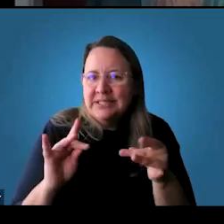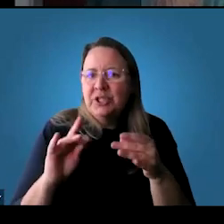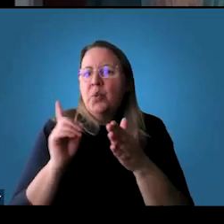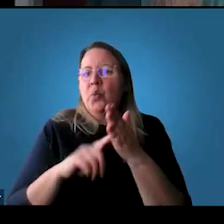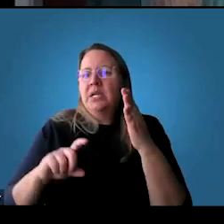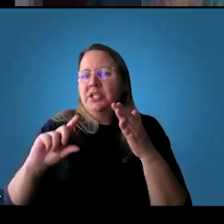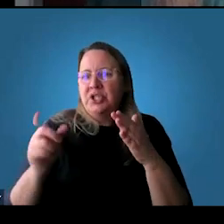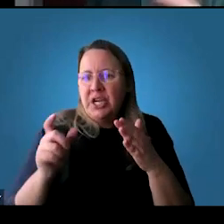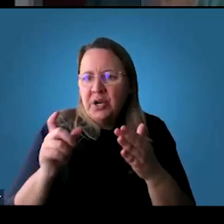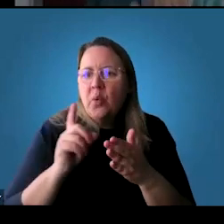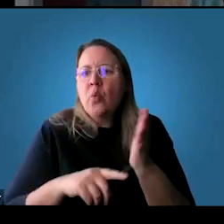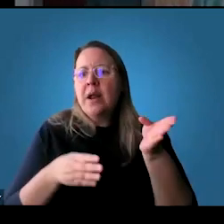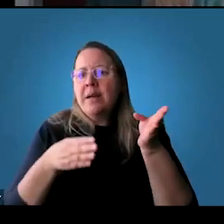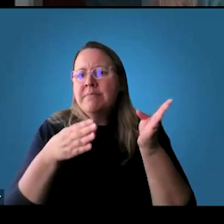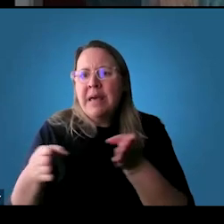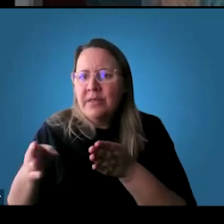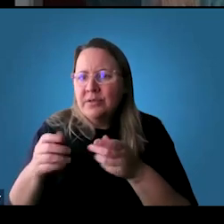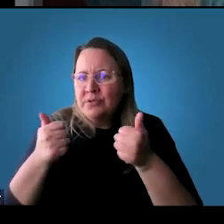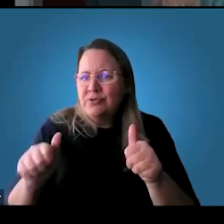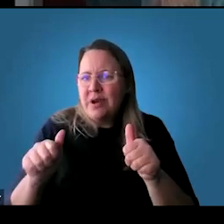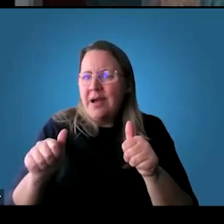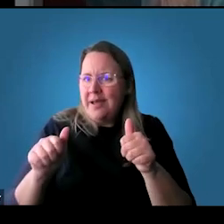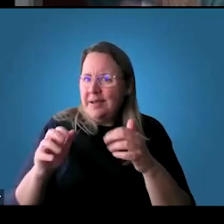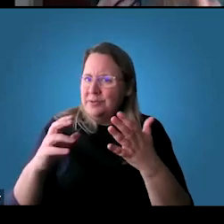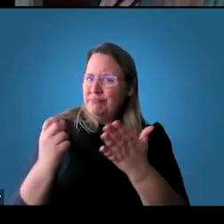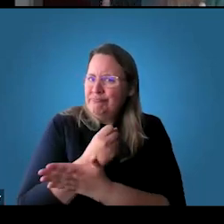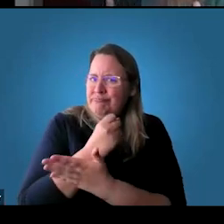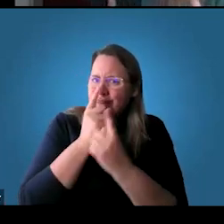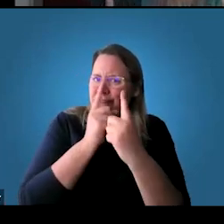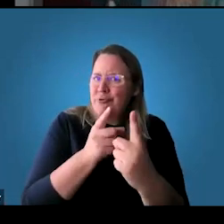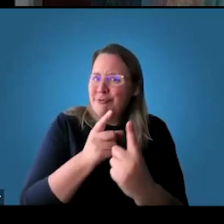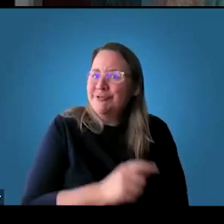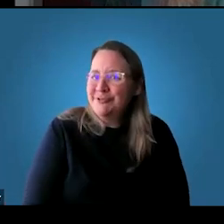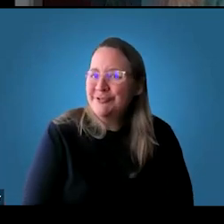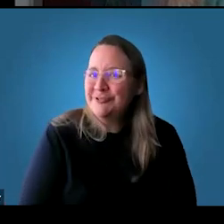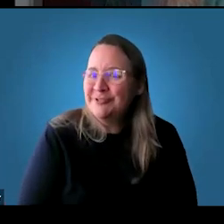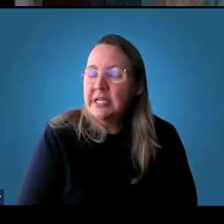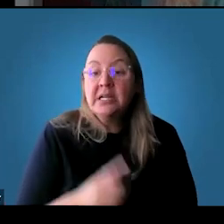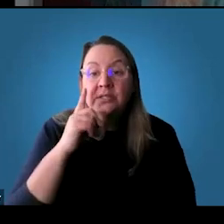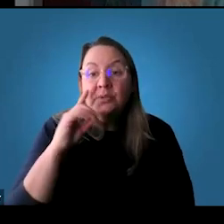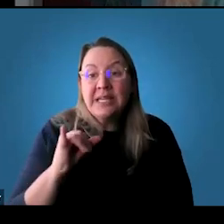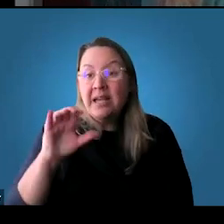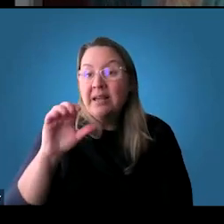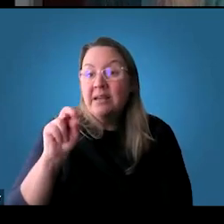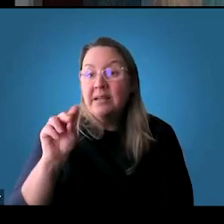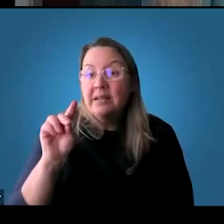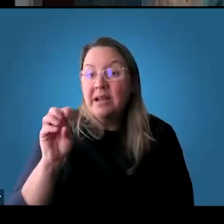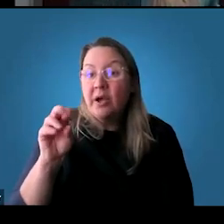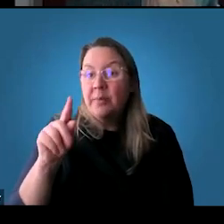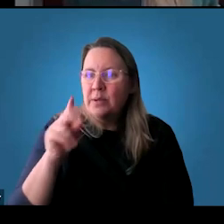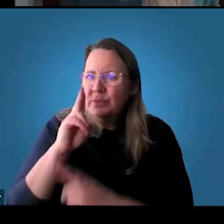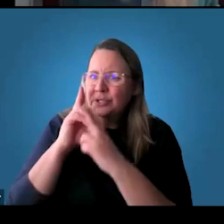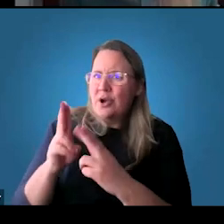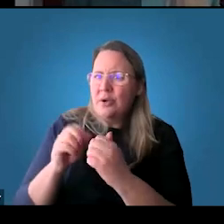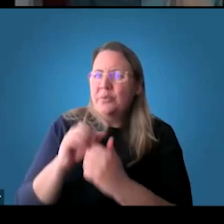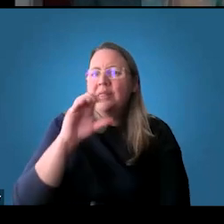what methods to try in the service of those broader goals. So, as I mentioned, the California Endowment was recently honored with the